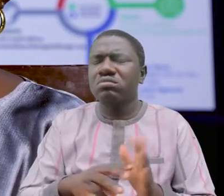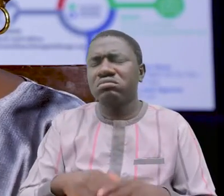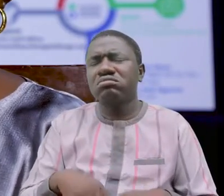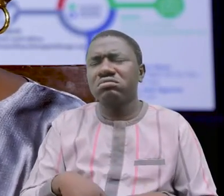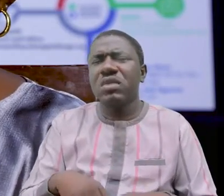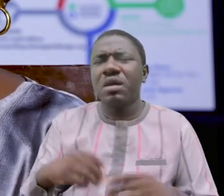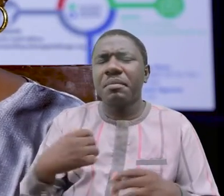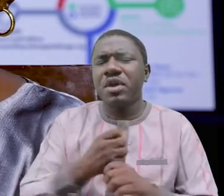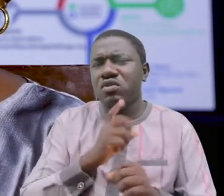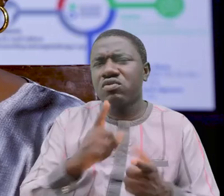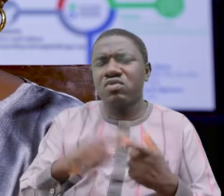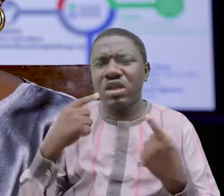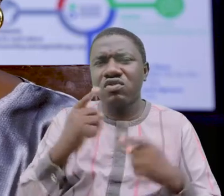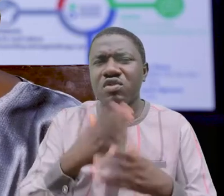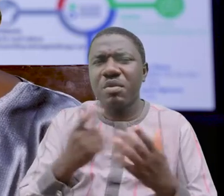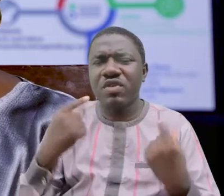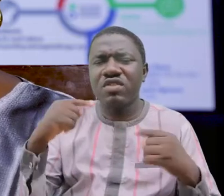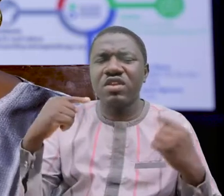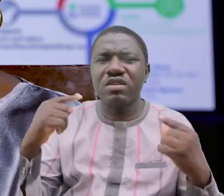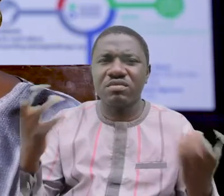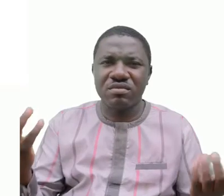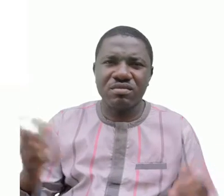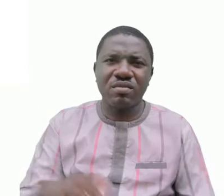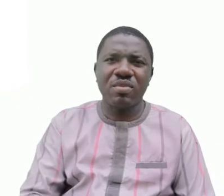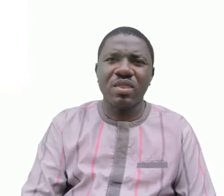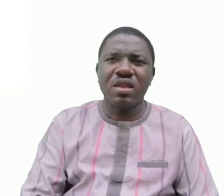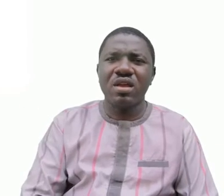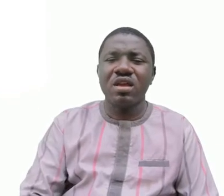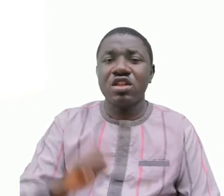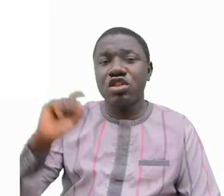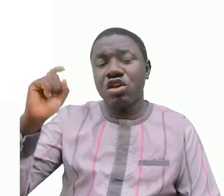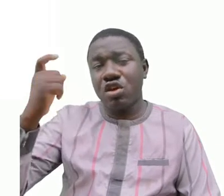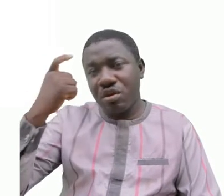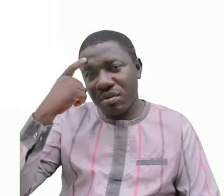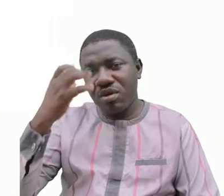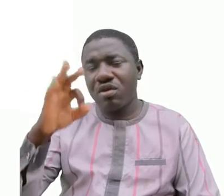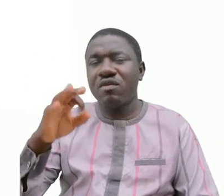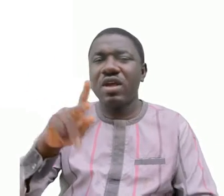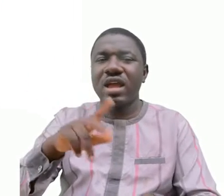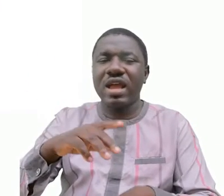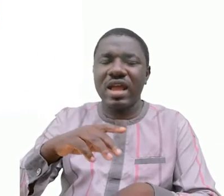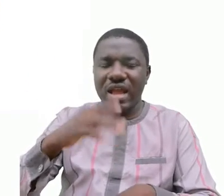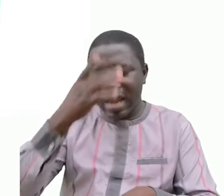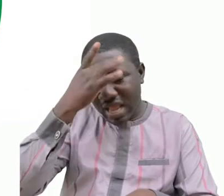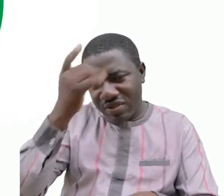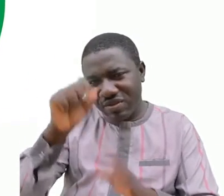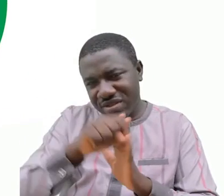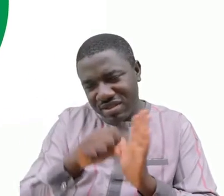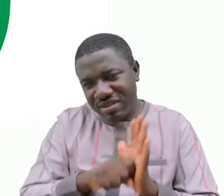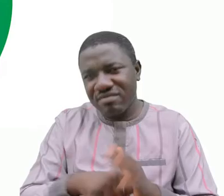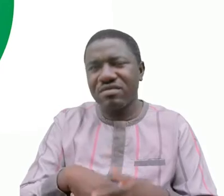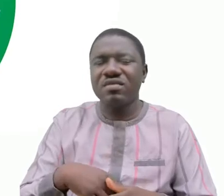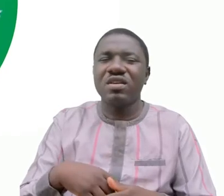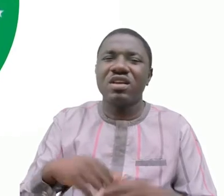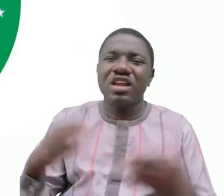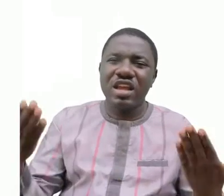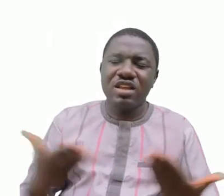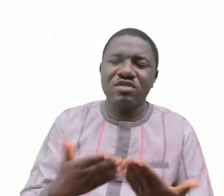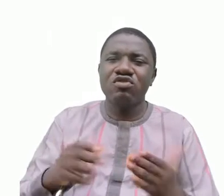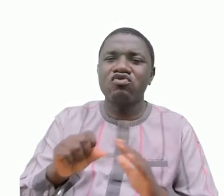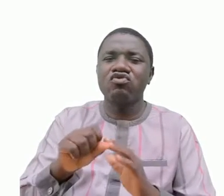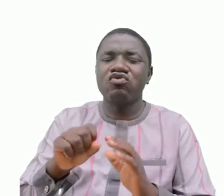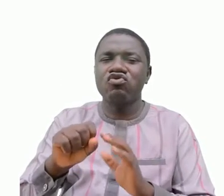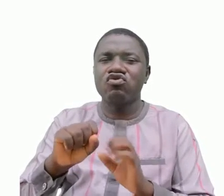to achieve some of our successes in these two states. The government of KANO State, with support from CDGP, introduced